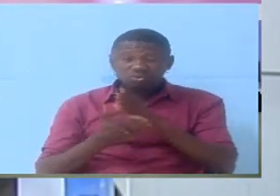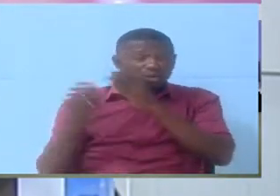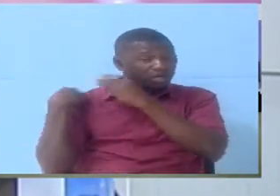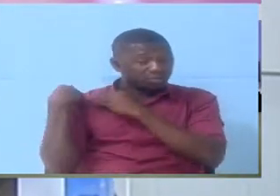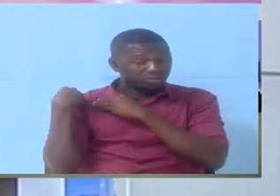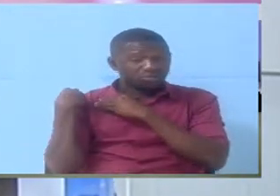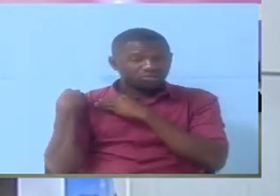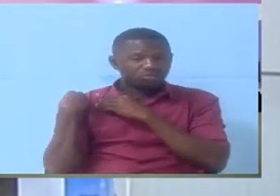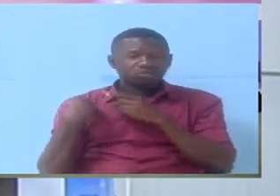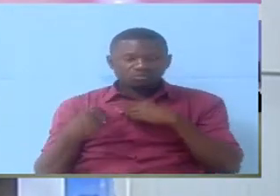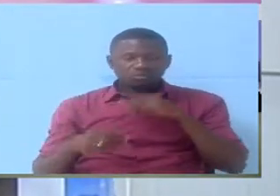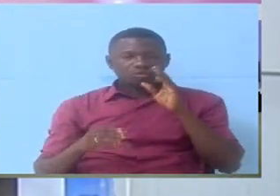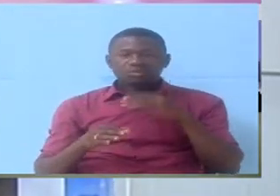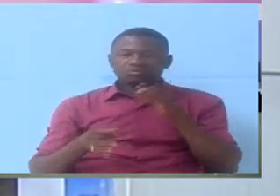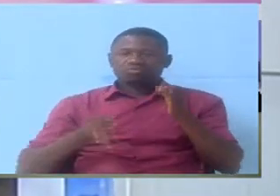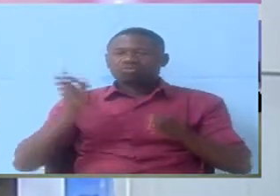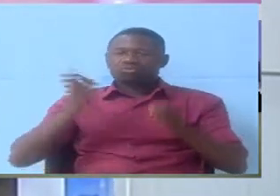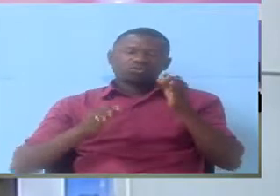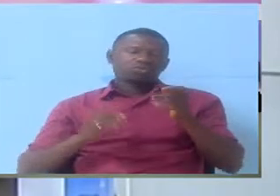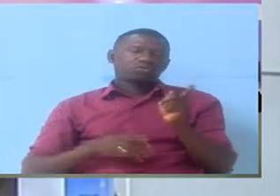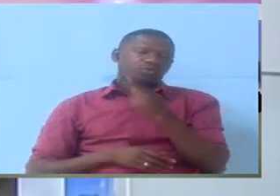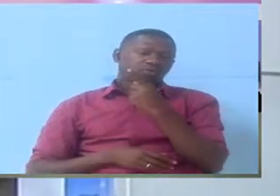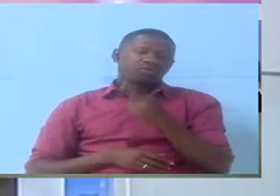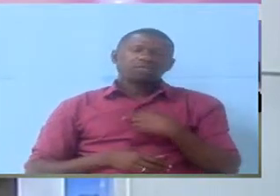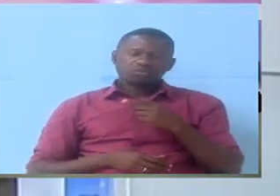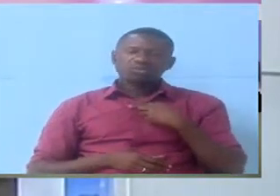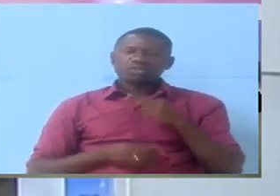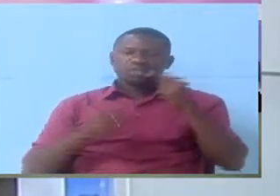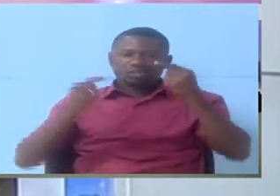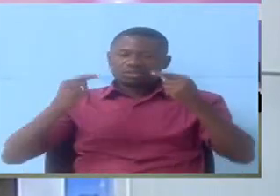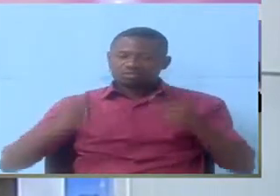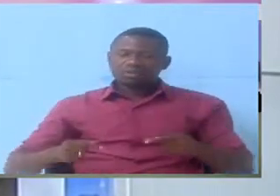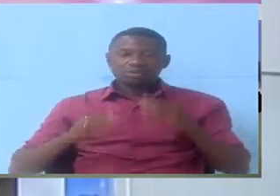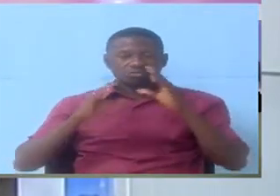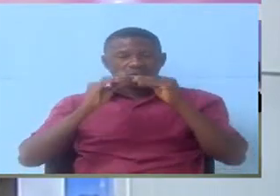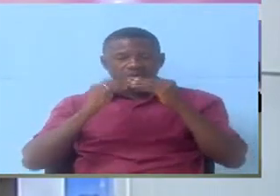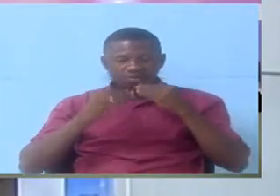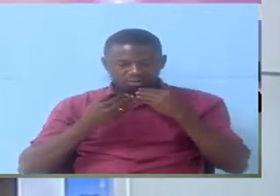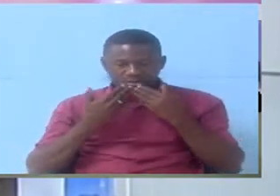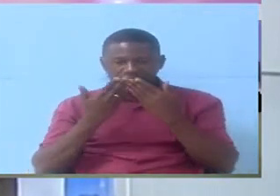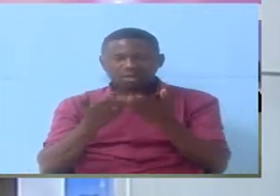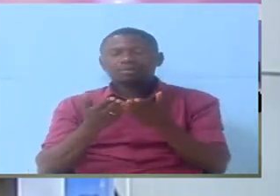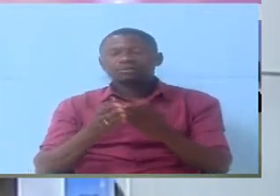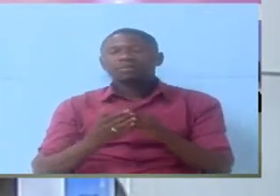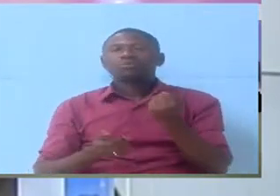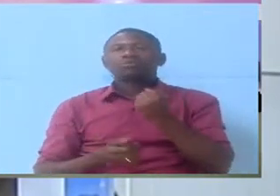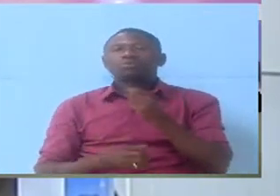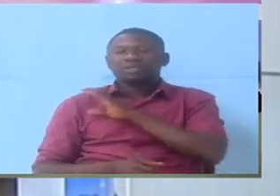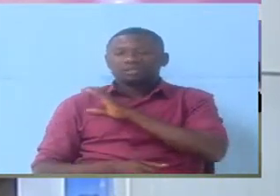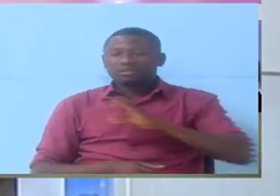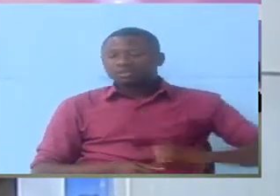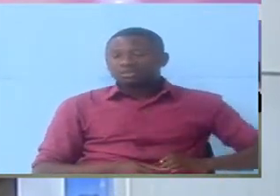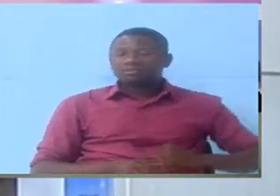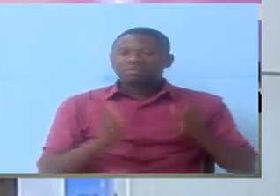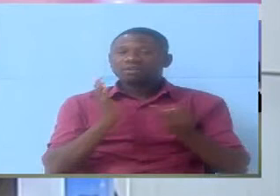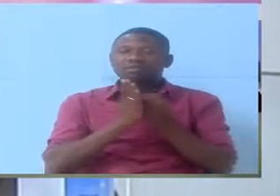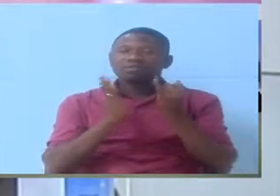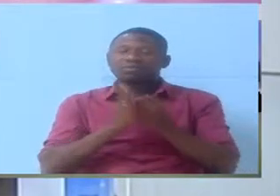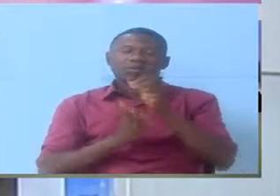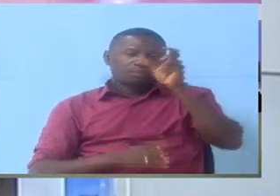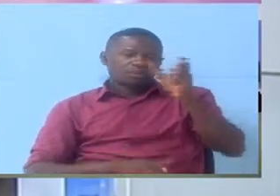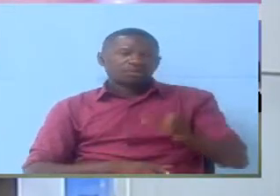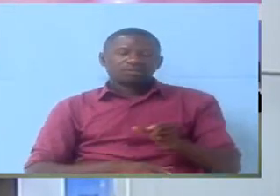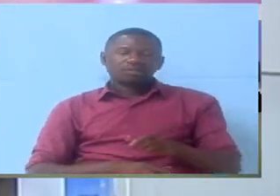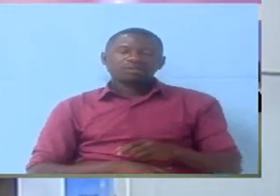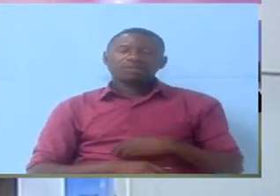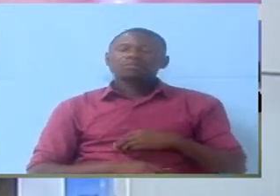That was the statement I made as the chief investigator. And I was also speaking on the name of the